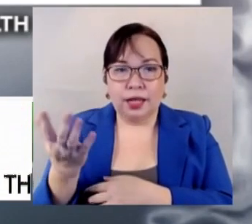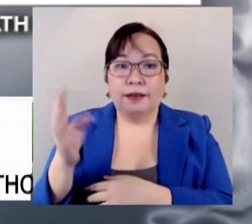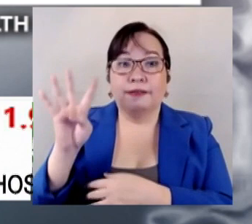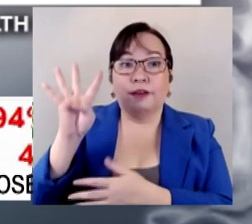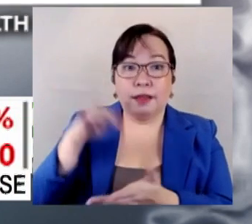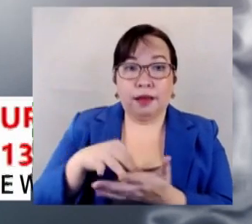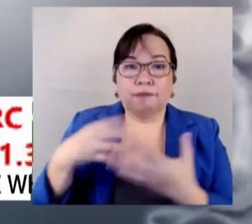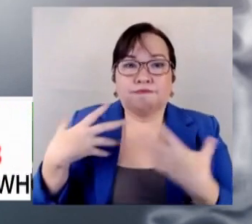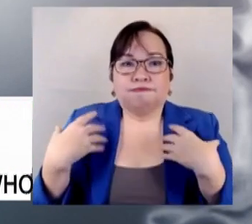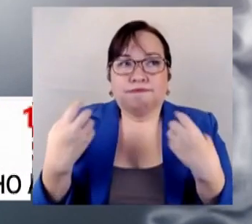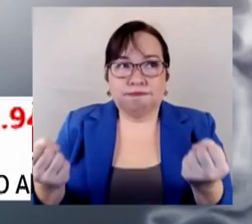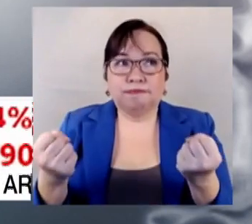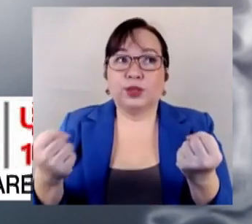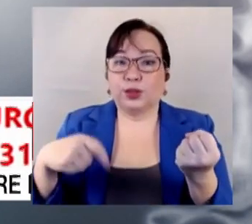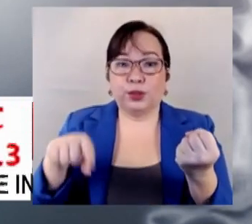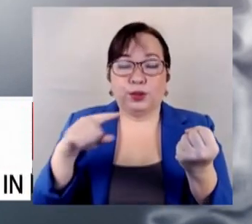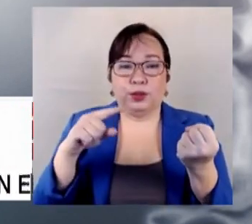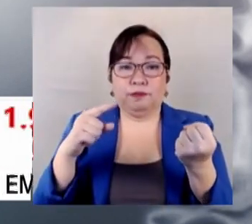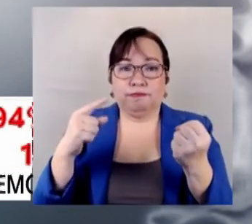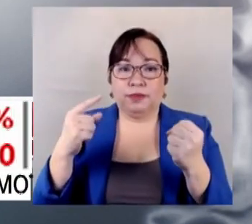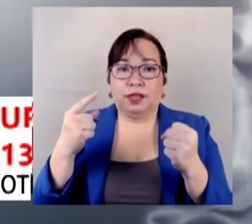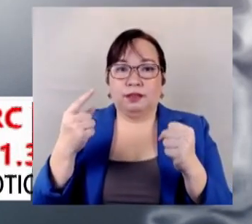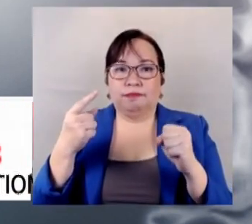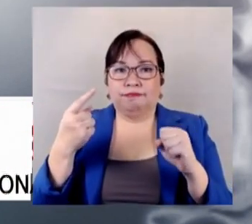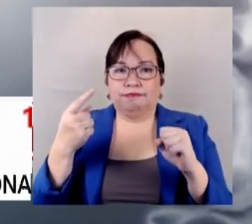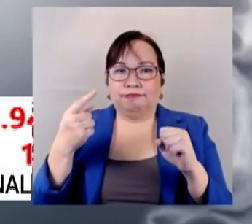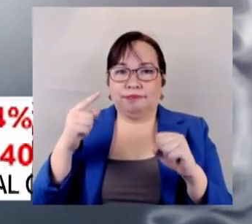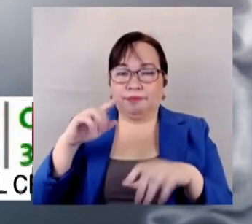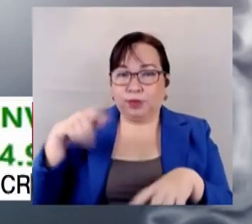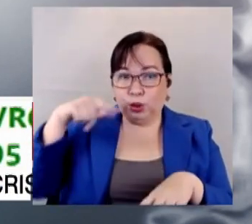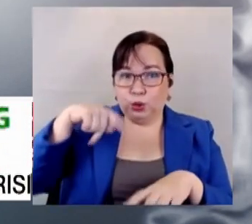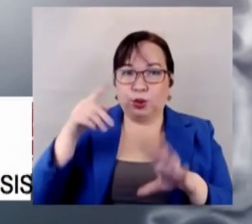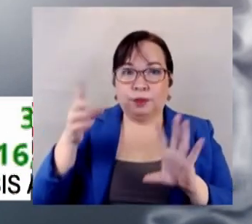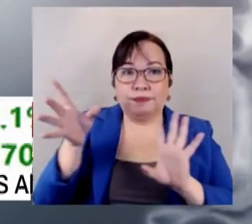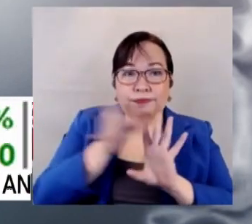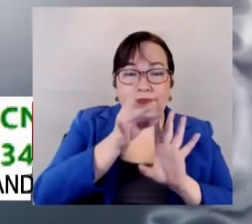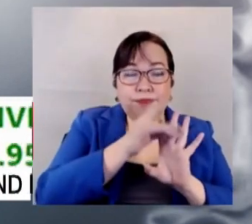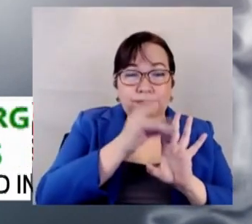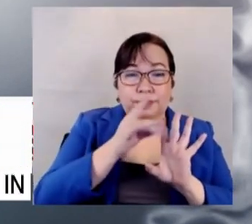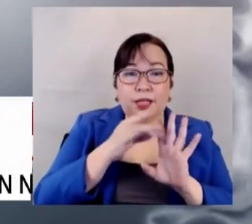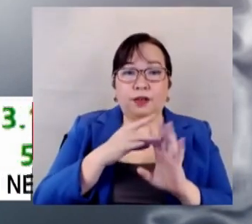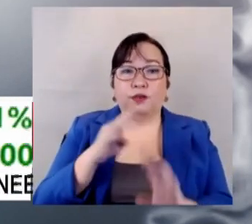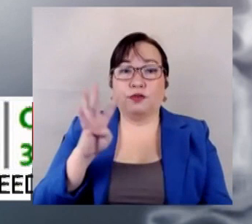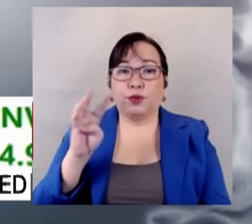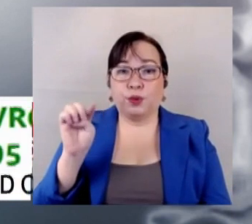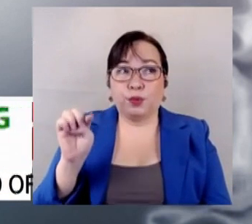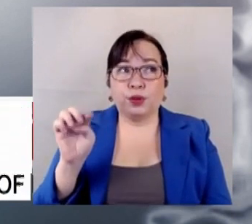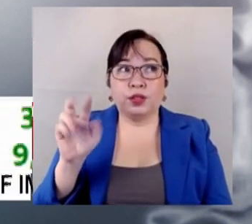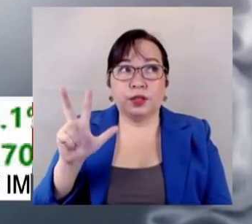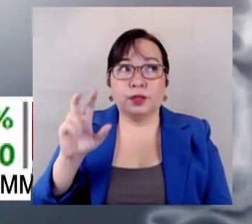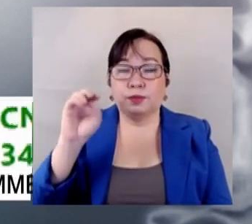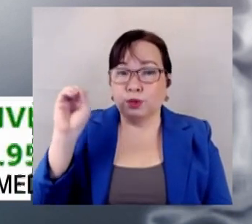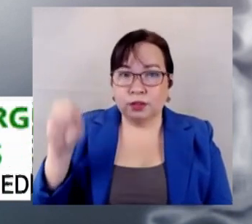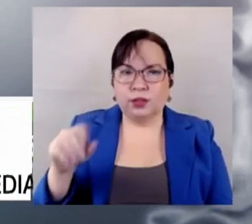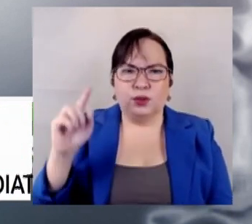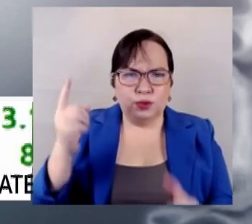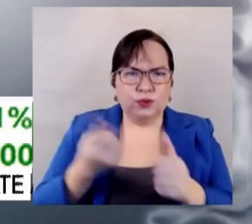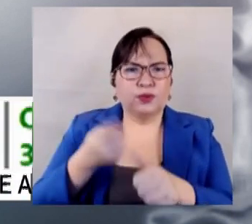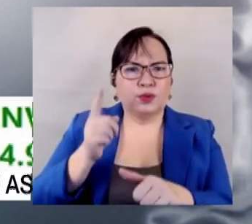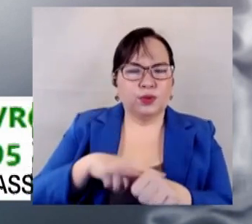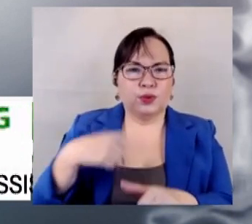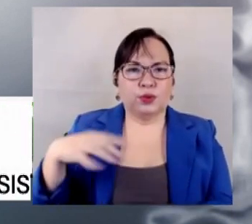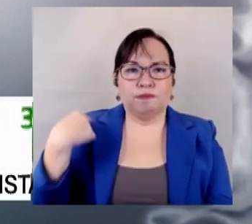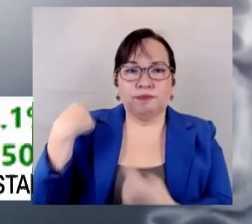The country's positivity rate has fallen to 4.3%. That's the first time since January 31st that it's